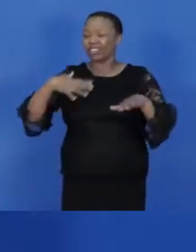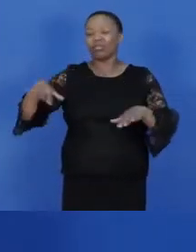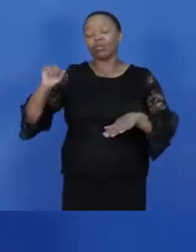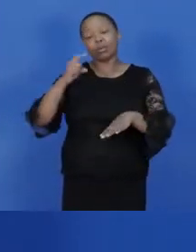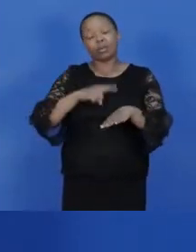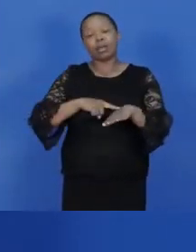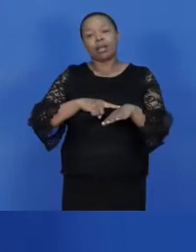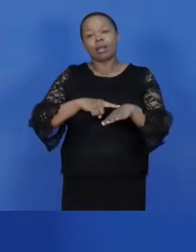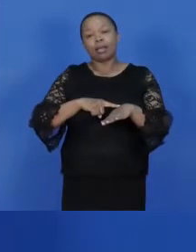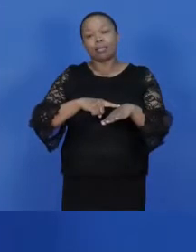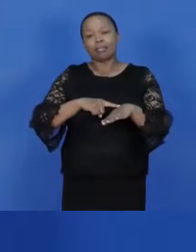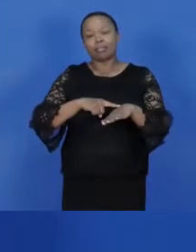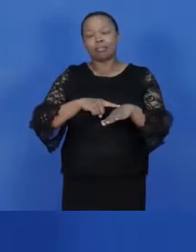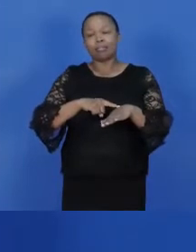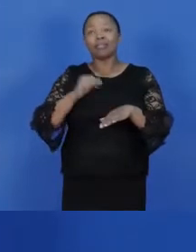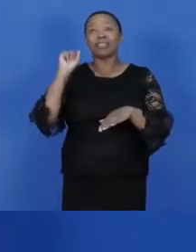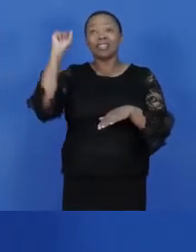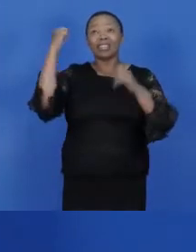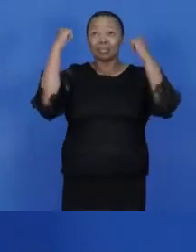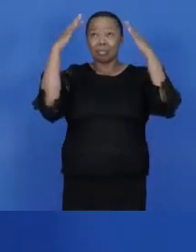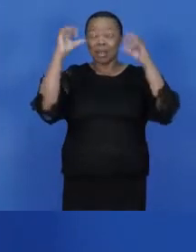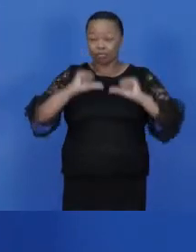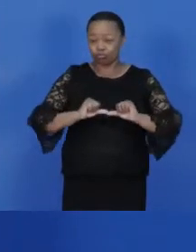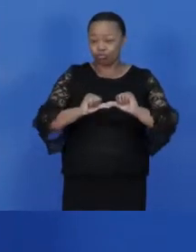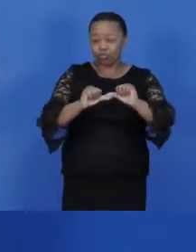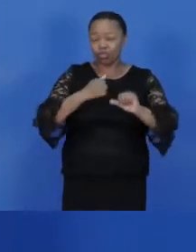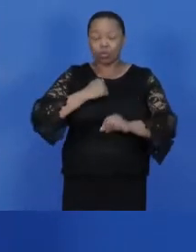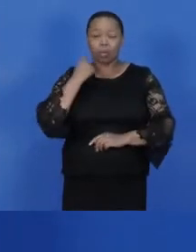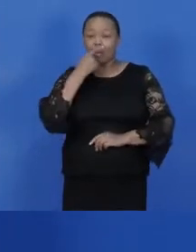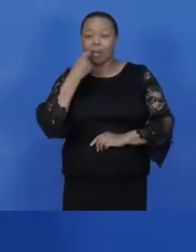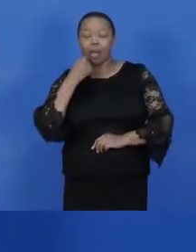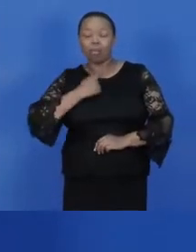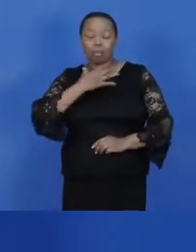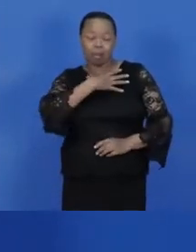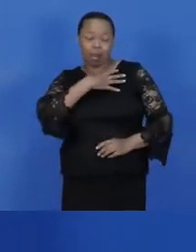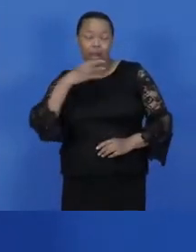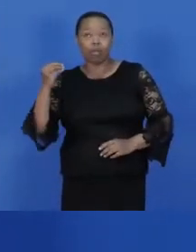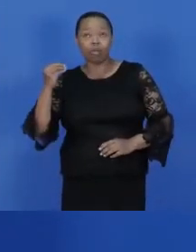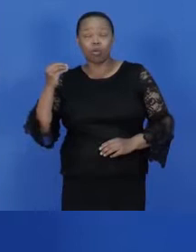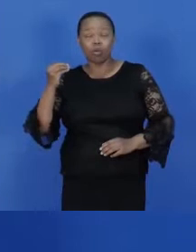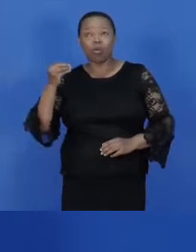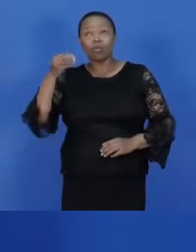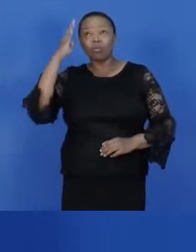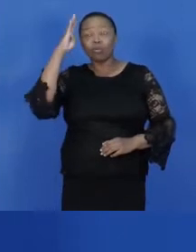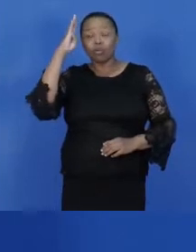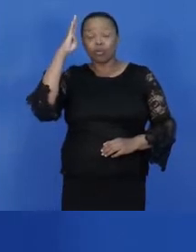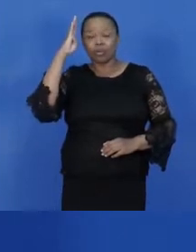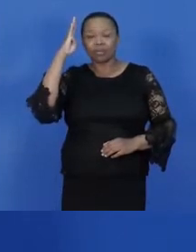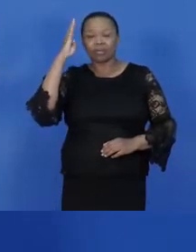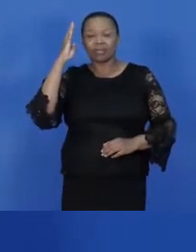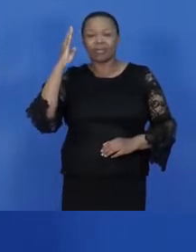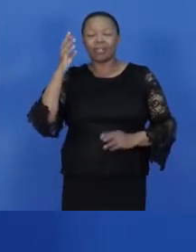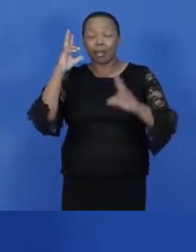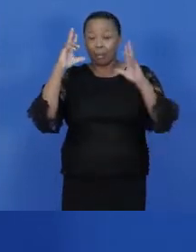all times. His praise shall continually be in my mouth. My soul shall make its boast in the Lord. The